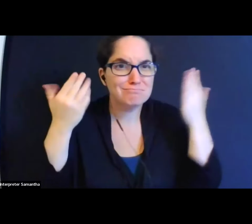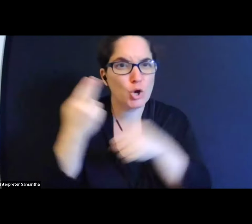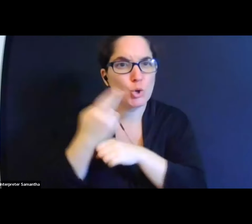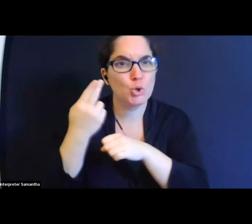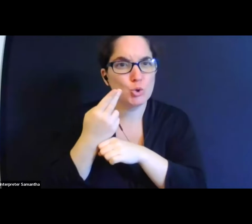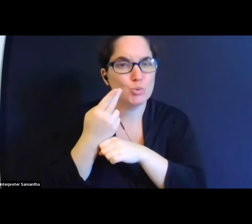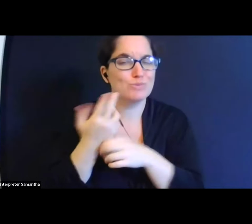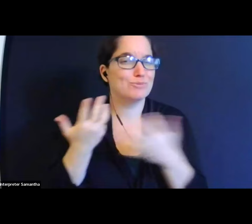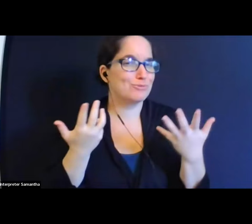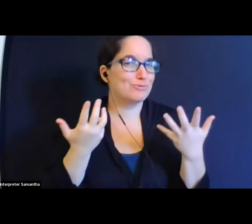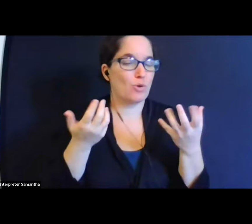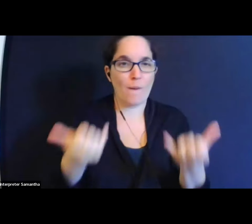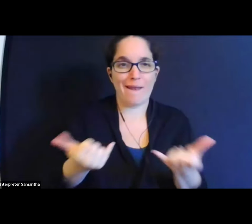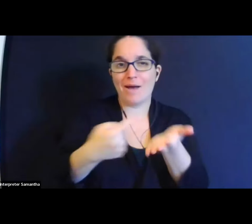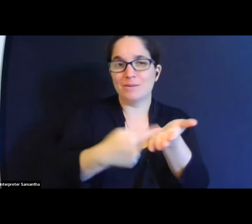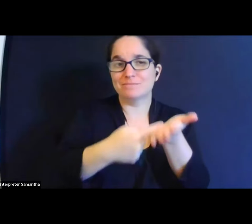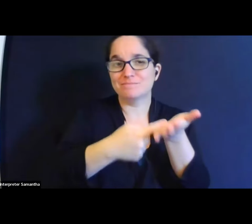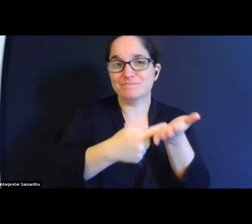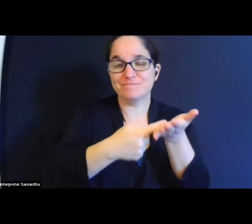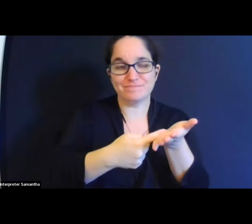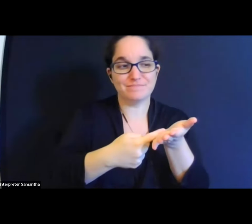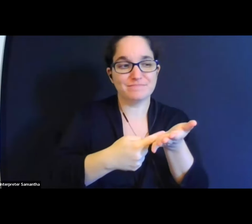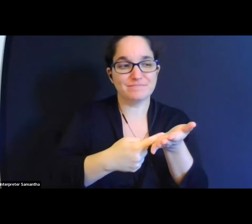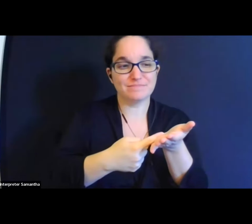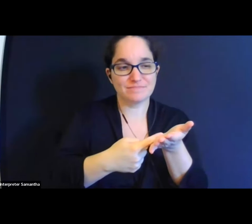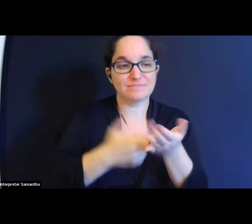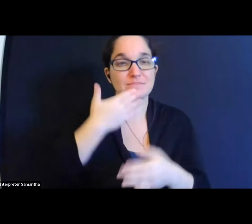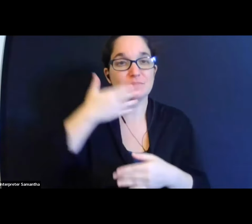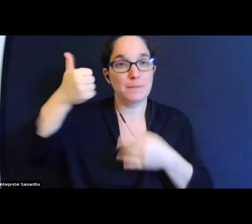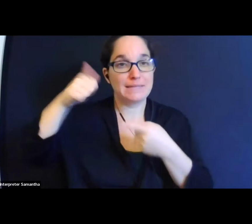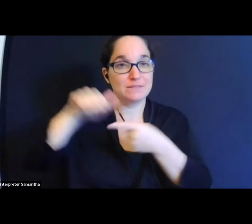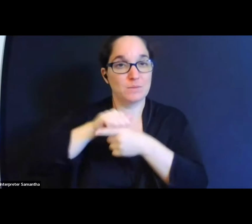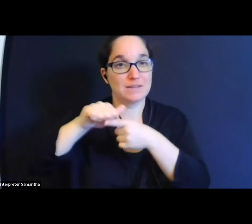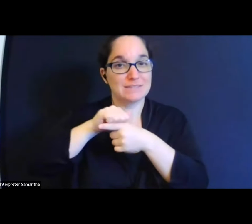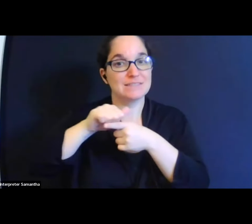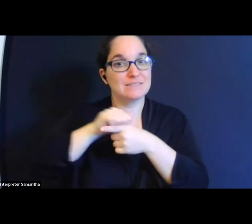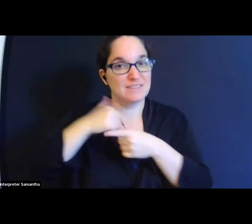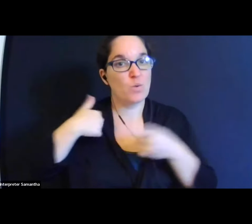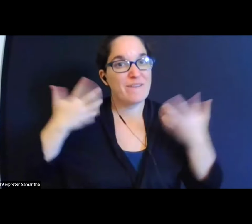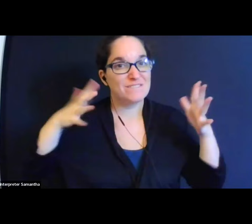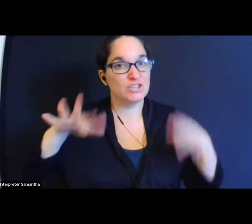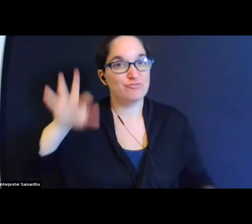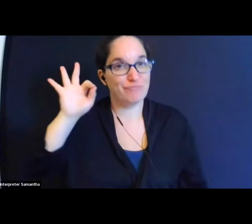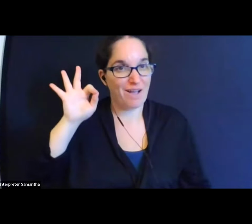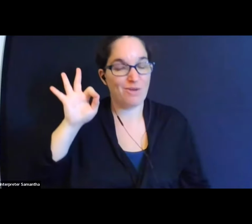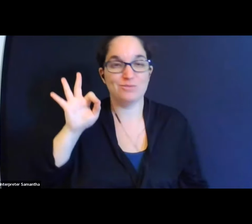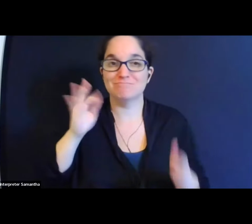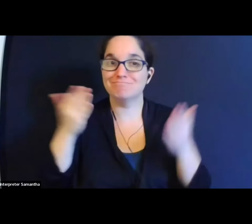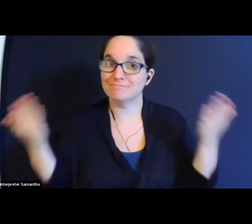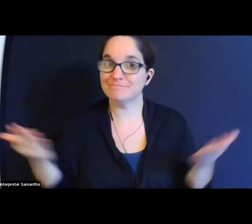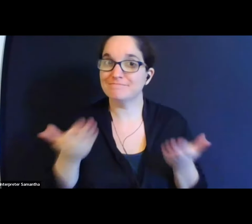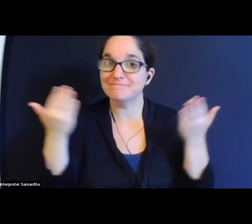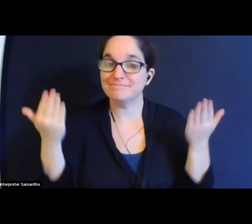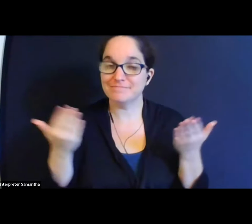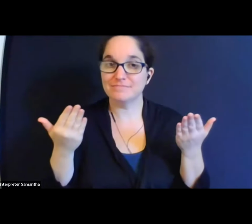I'm going to be talking to you about are best practices that we have found on the front lines,